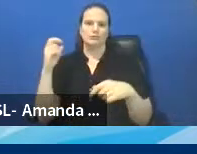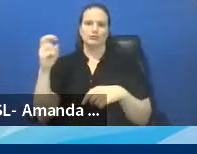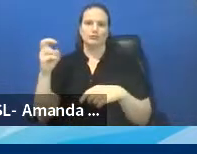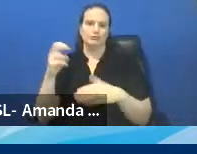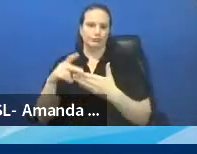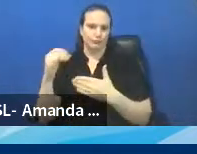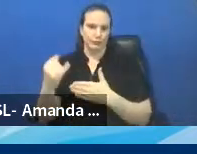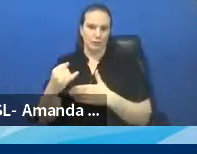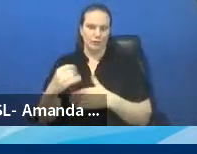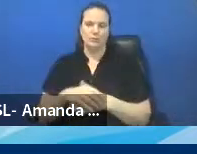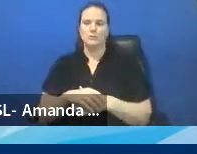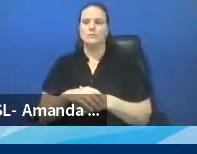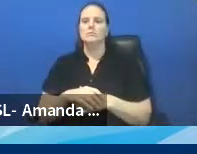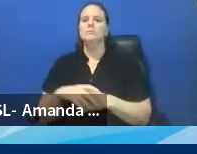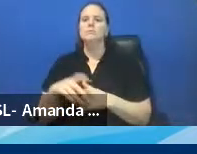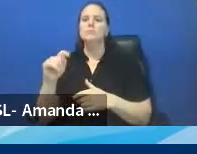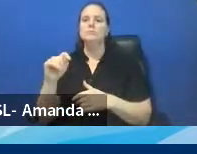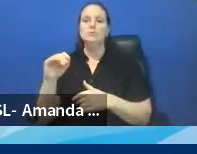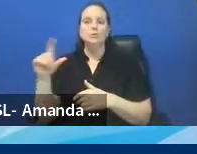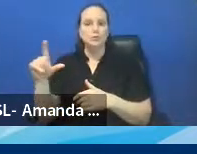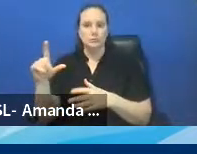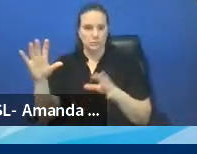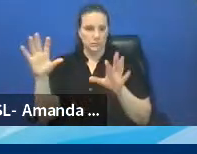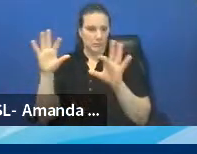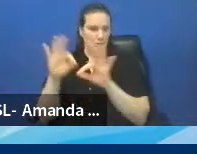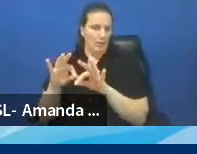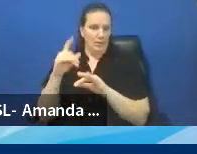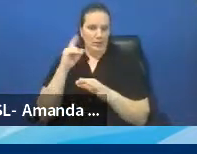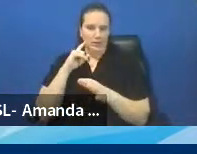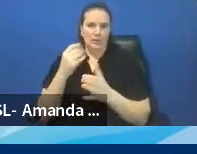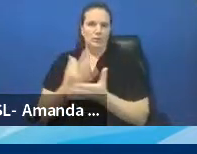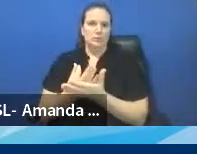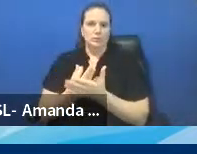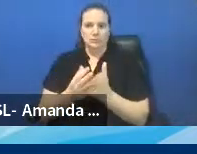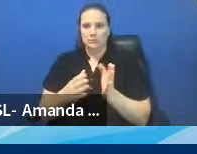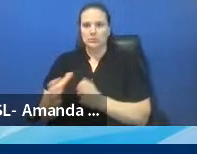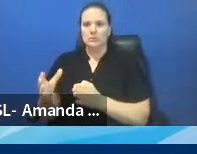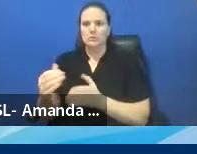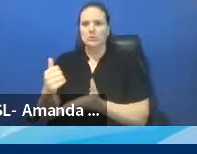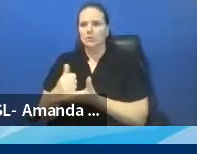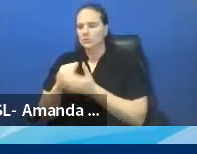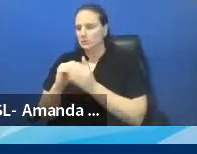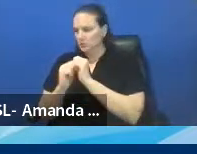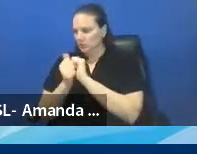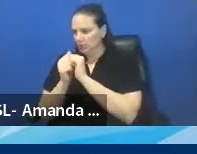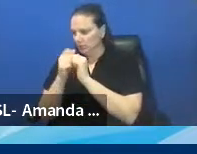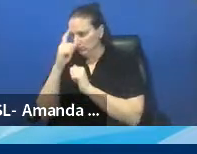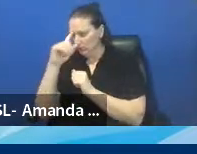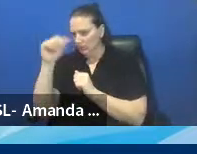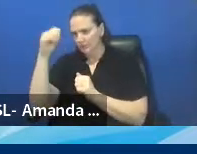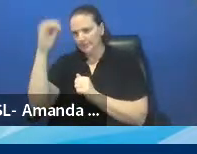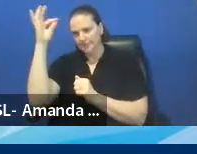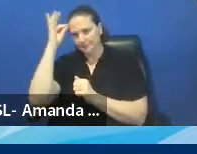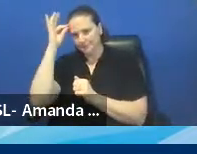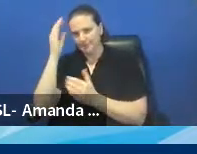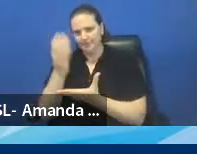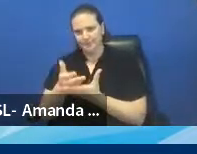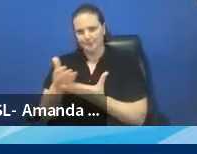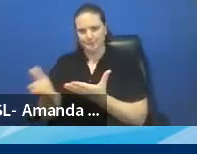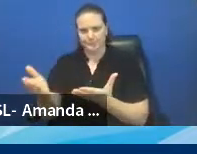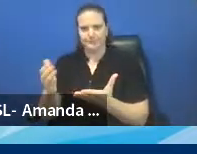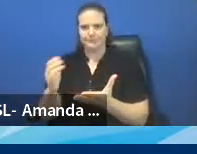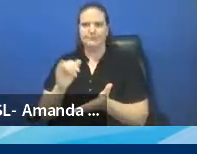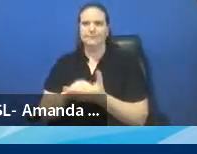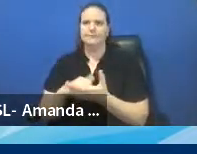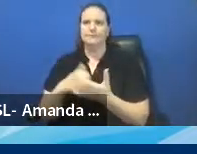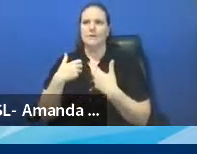project. Tolling is a key piece of our financial plan and helps us be competitive for those other federal sources. So I don't want